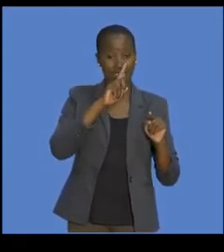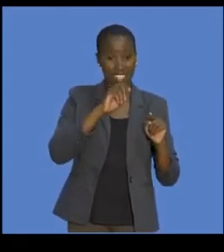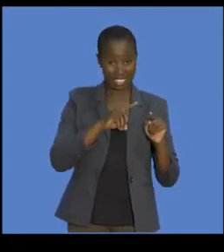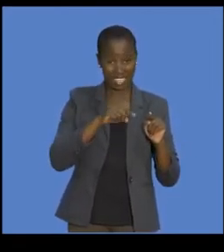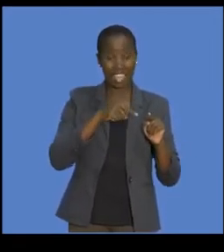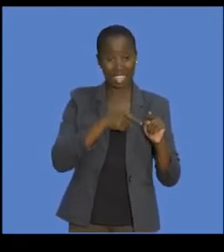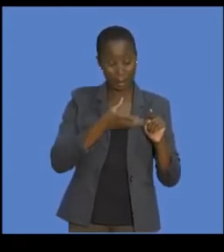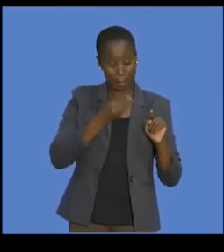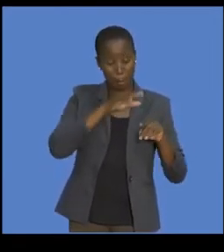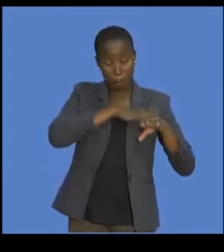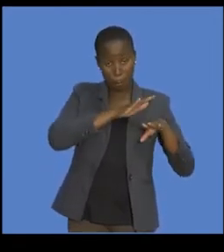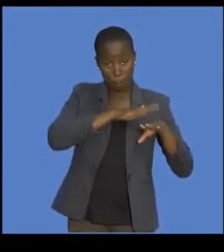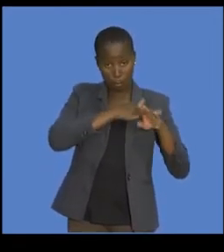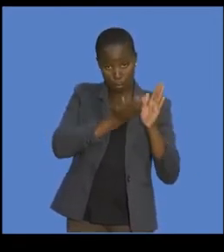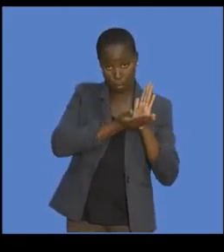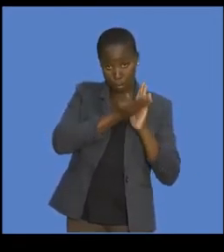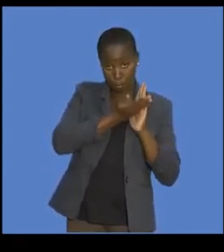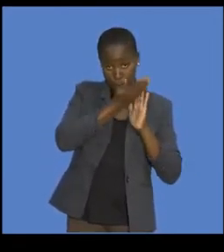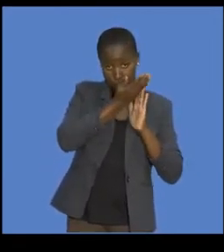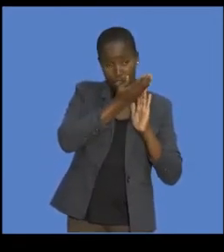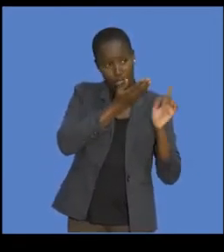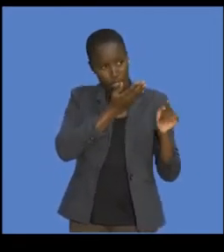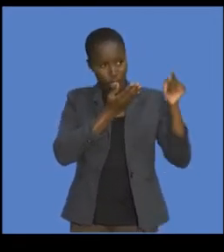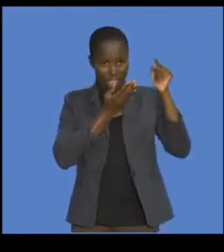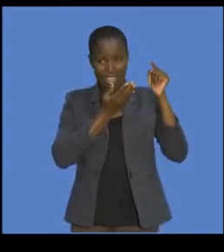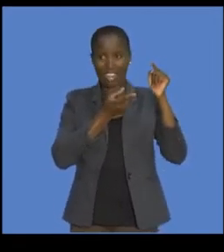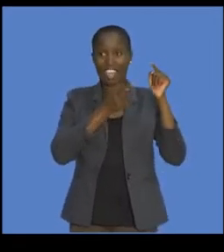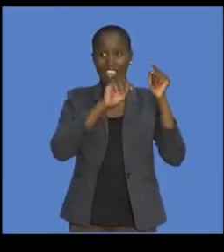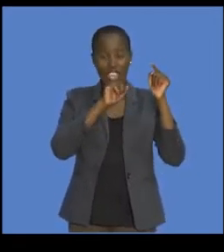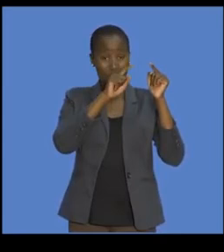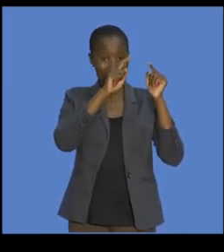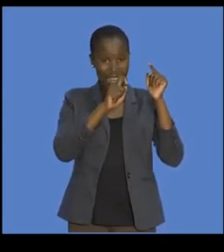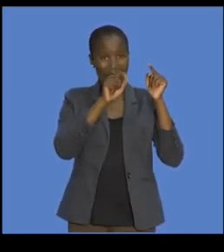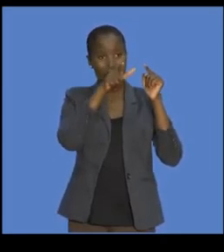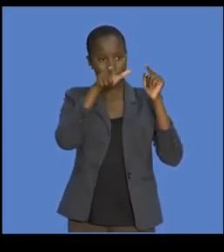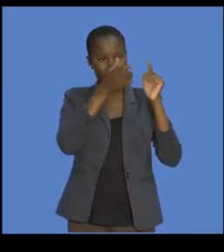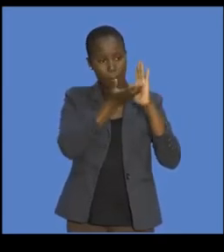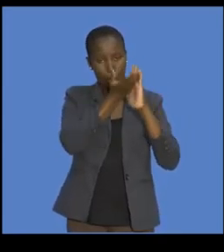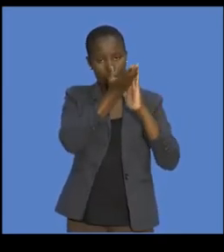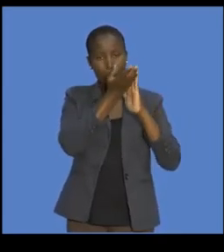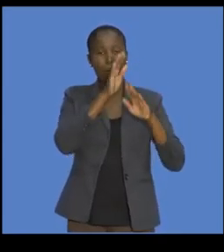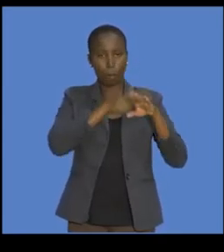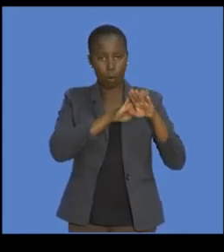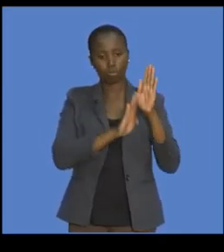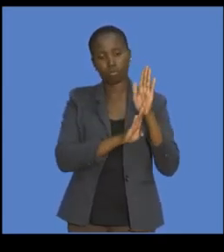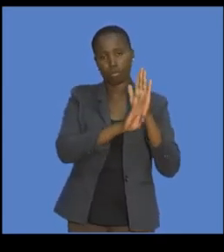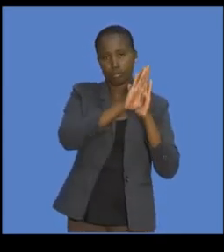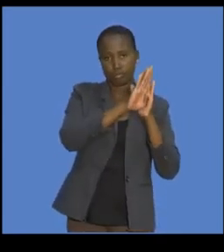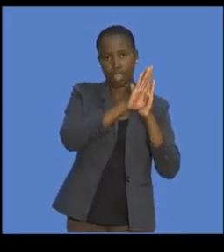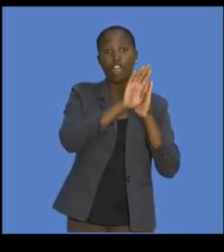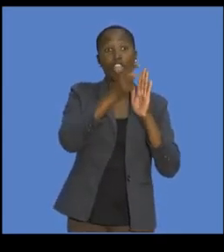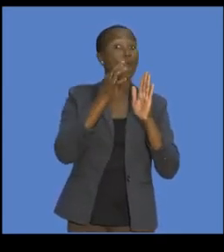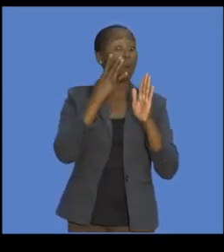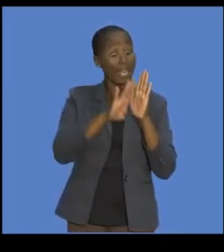thyroxine, causing the thyroxine levels to increase. When the thyroxine levels increase, they come back to normal,